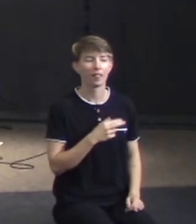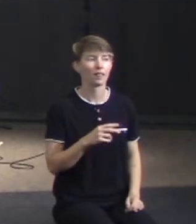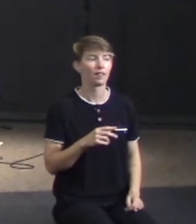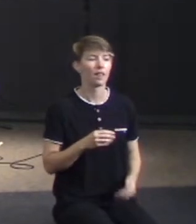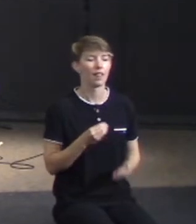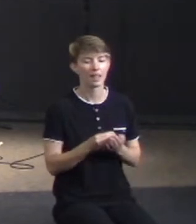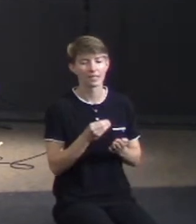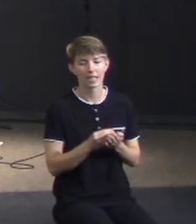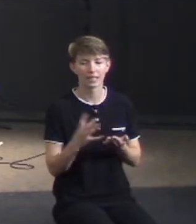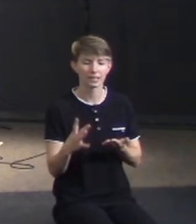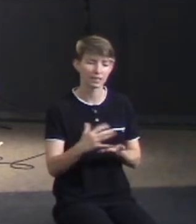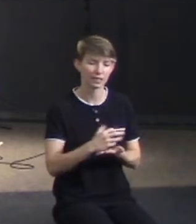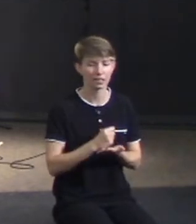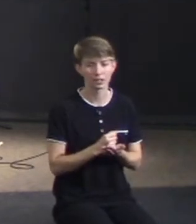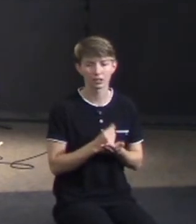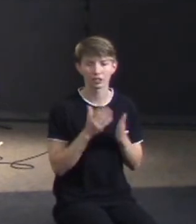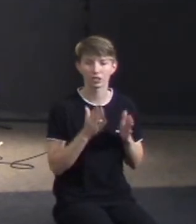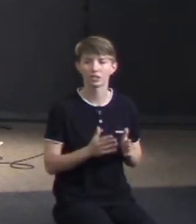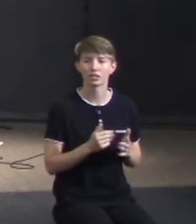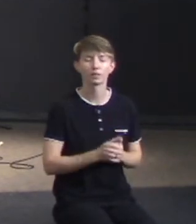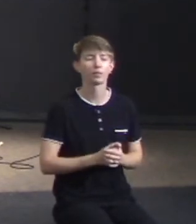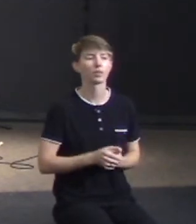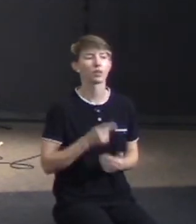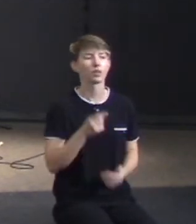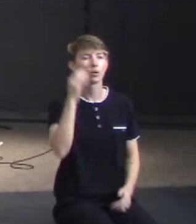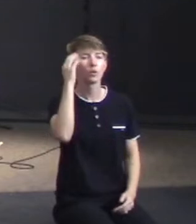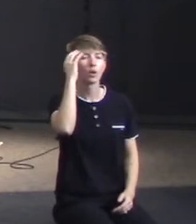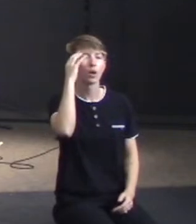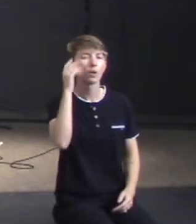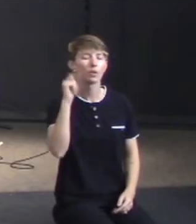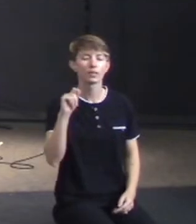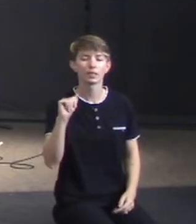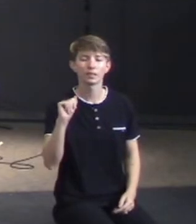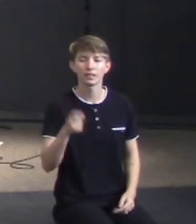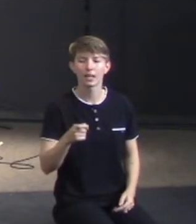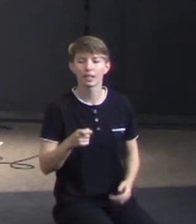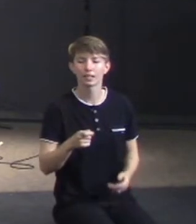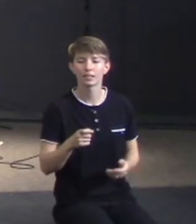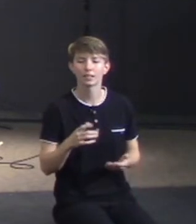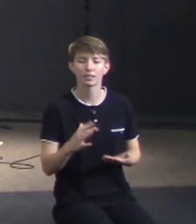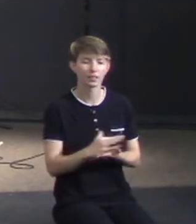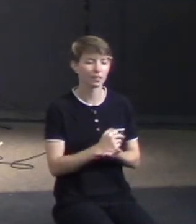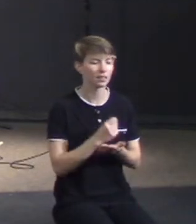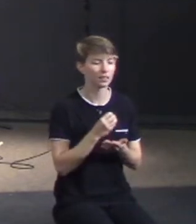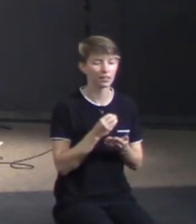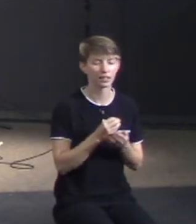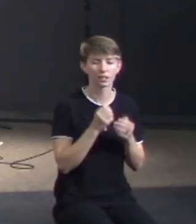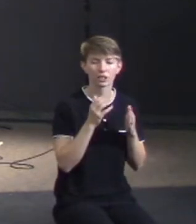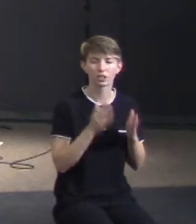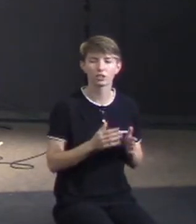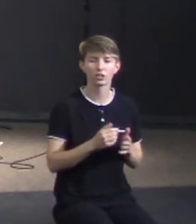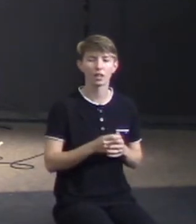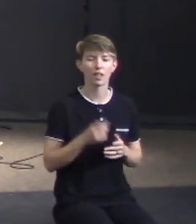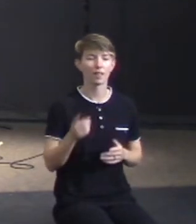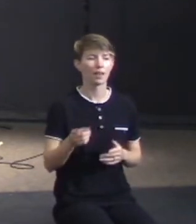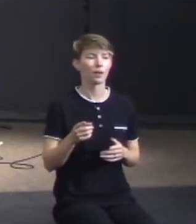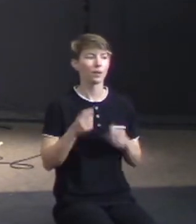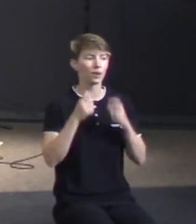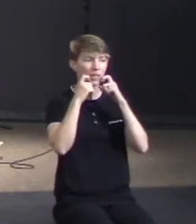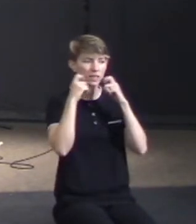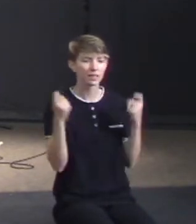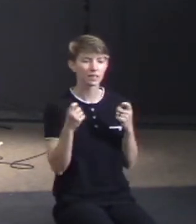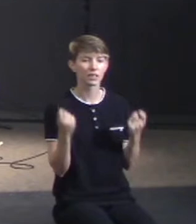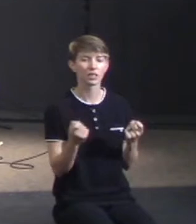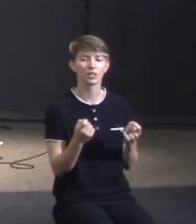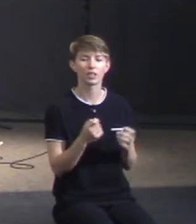collectors. You know, tax collectors were their own degree of sinner back in the first century. You ever notice